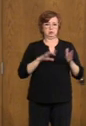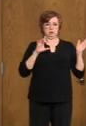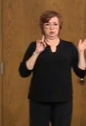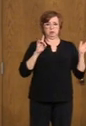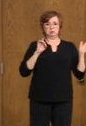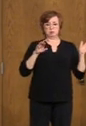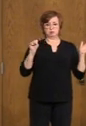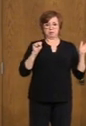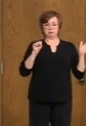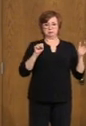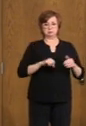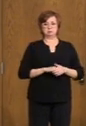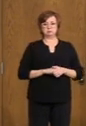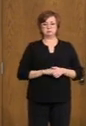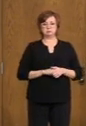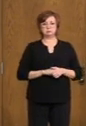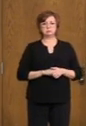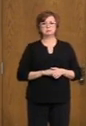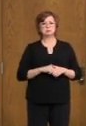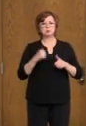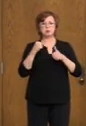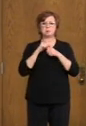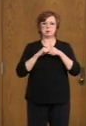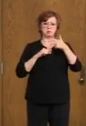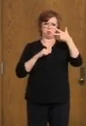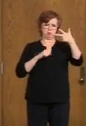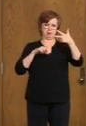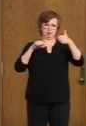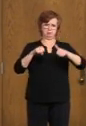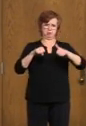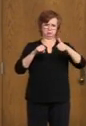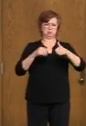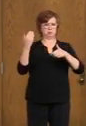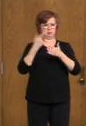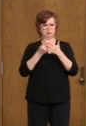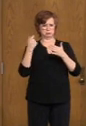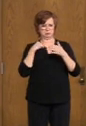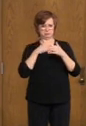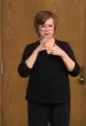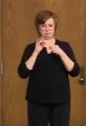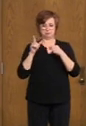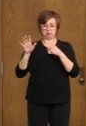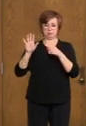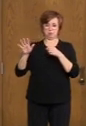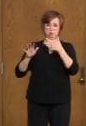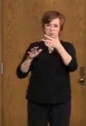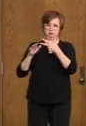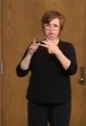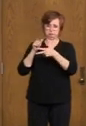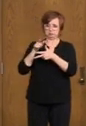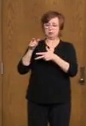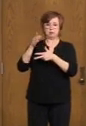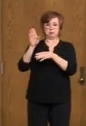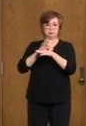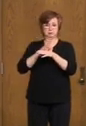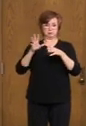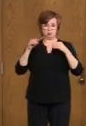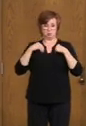that, and I've said this last time as well, that there's three possibilities. One is that the business owner was deliberately not complying with the guidelines, and